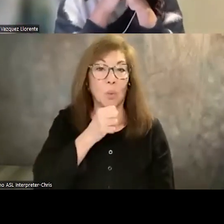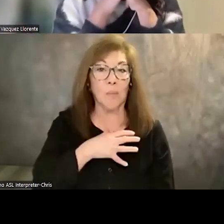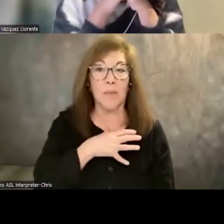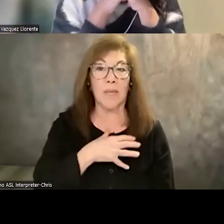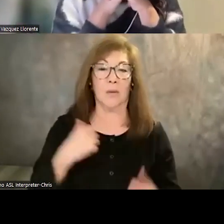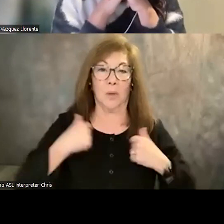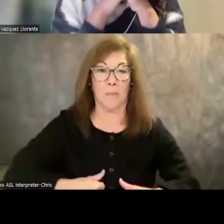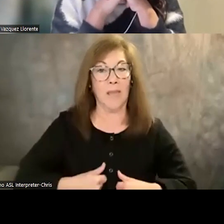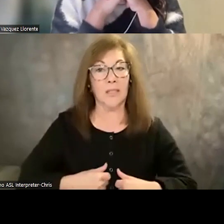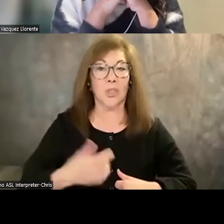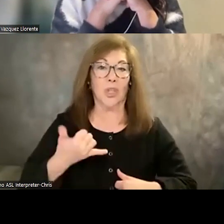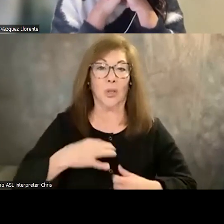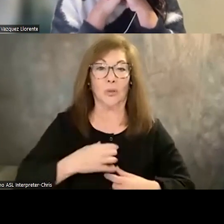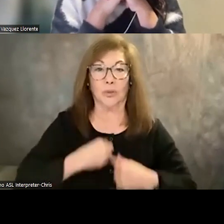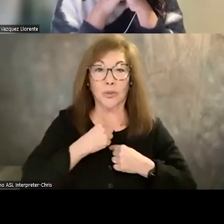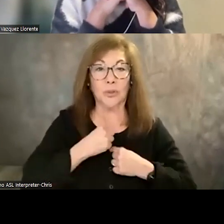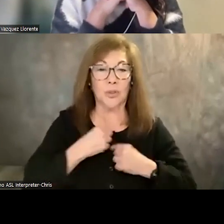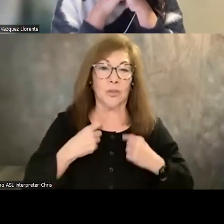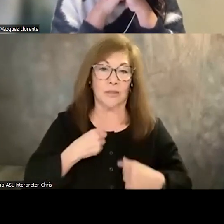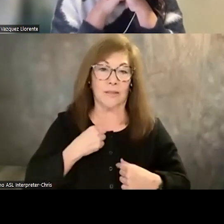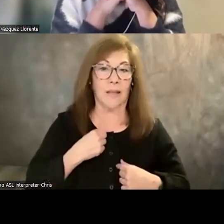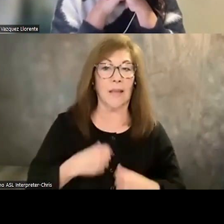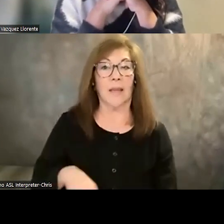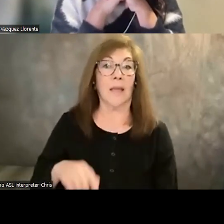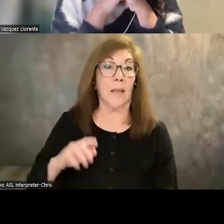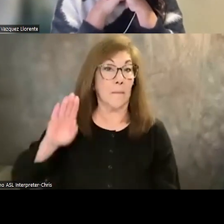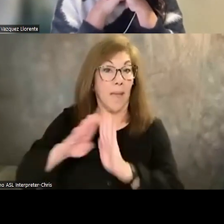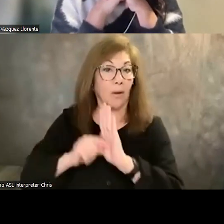yellow shirt in front of a background that says IDA.